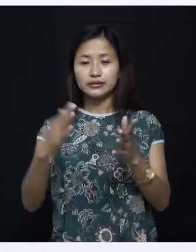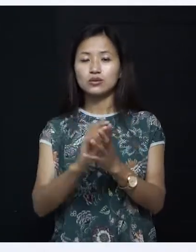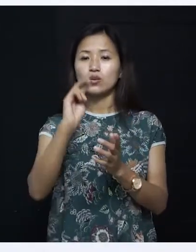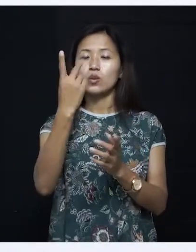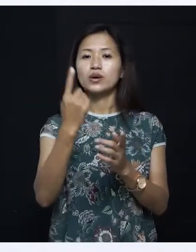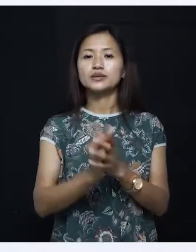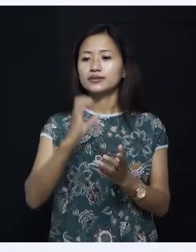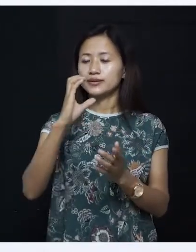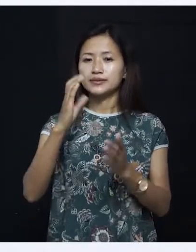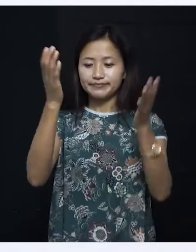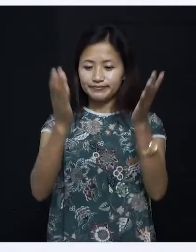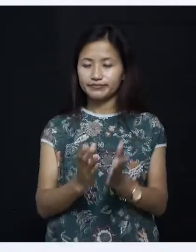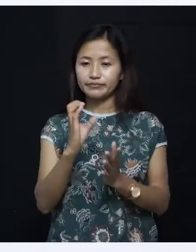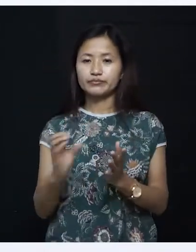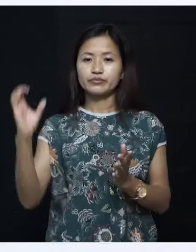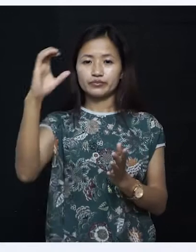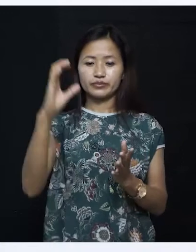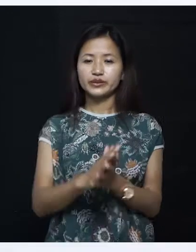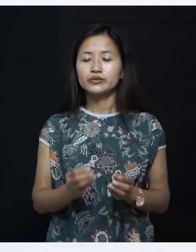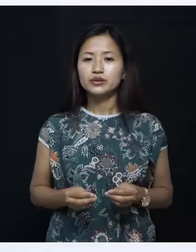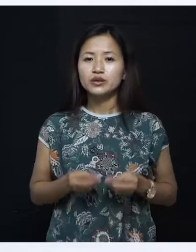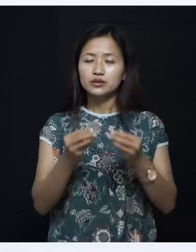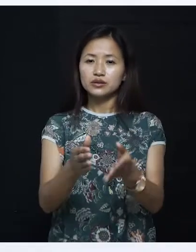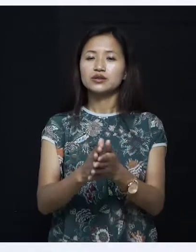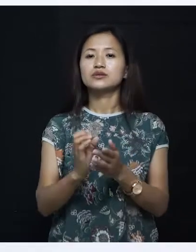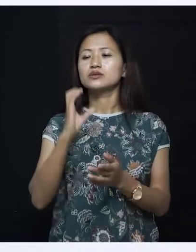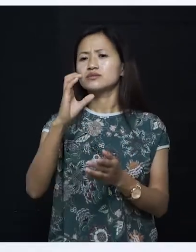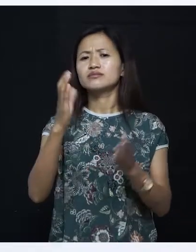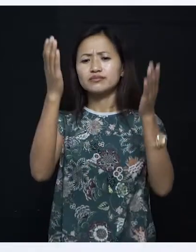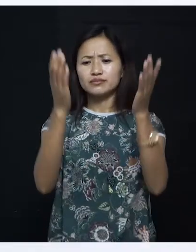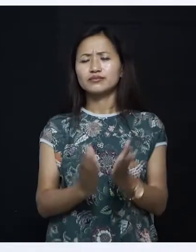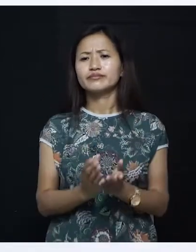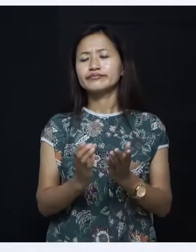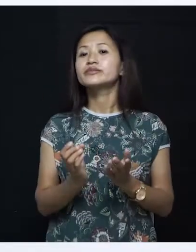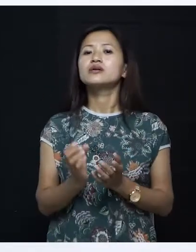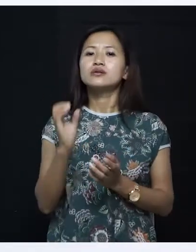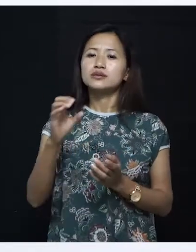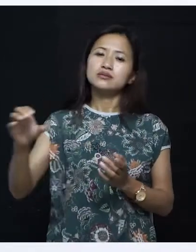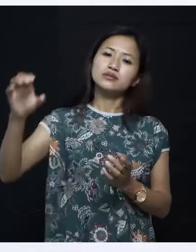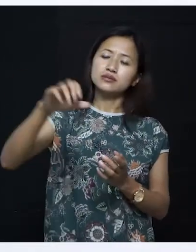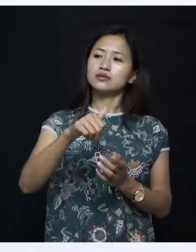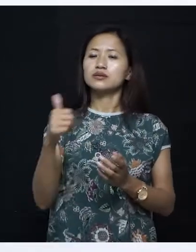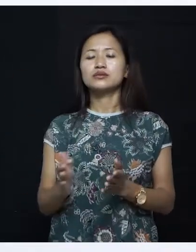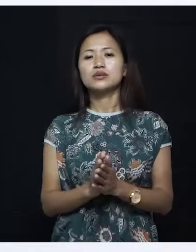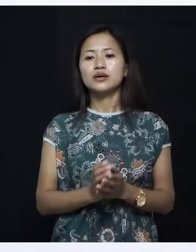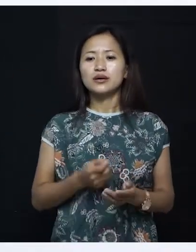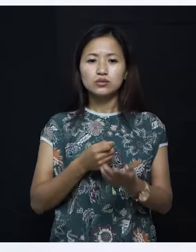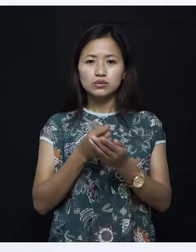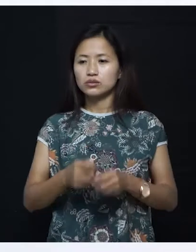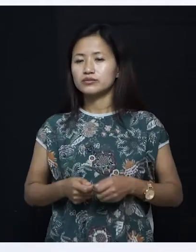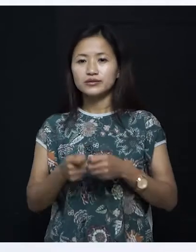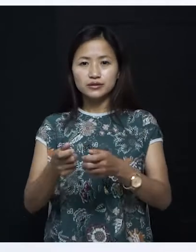in another country, and then sold all around the world. That is what the big industries